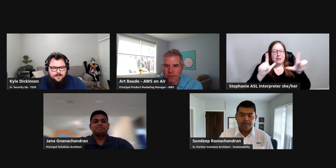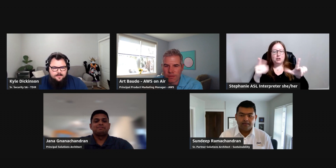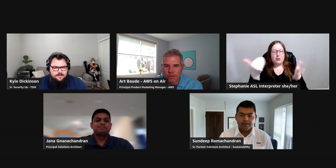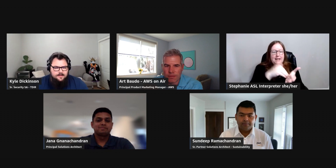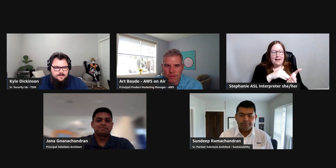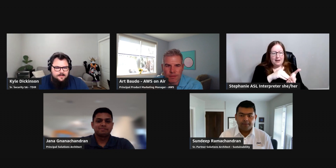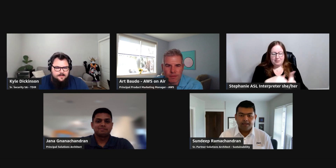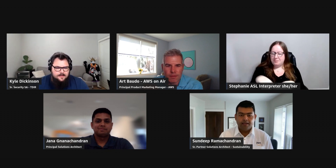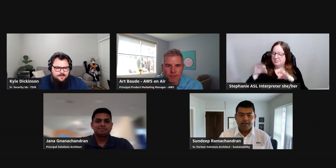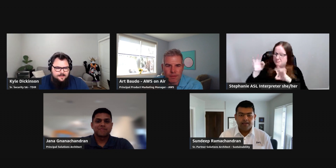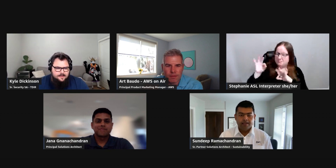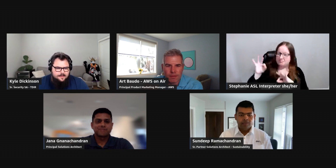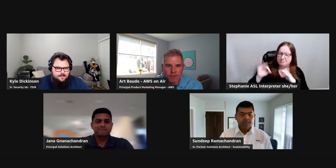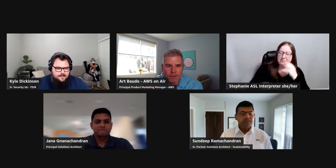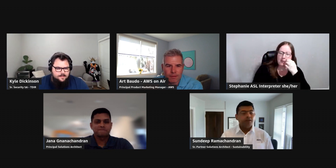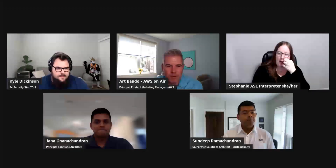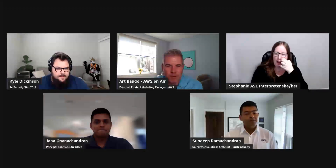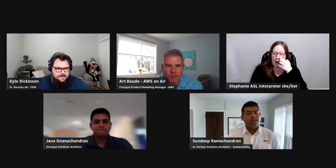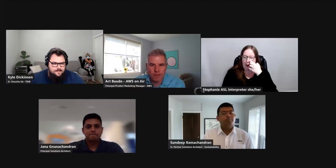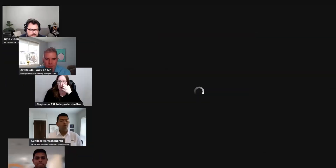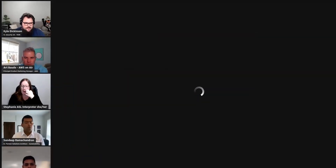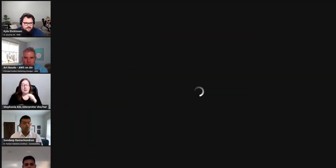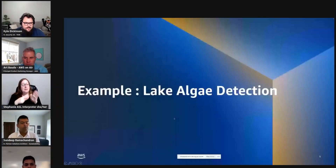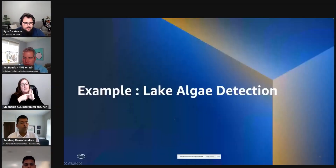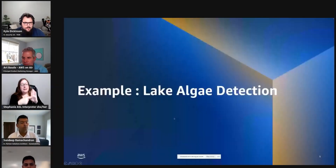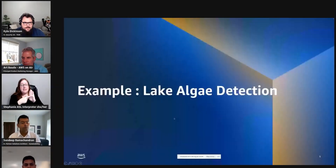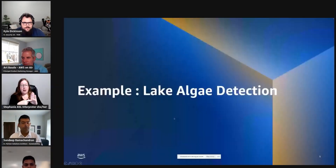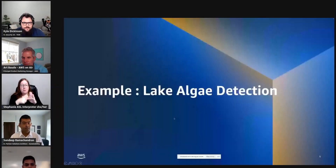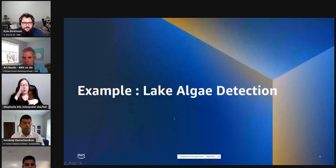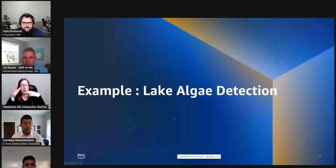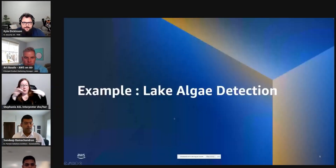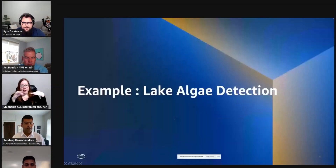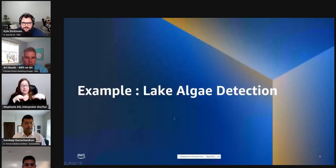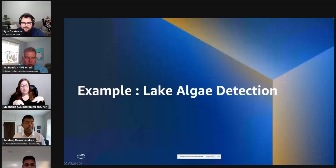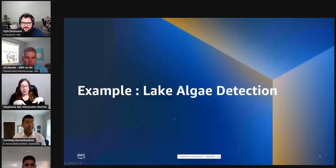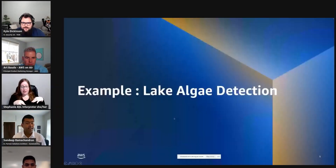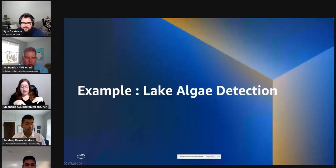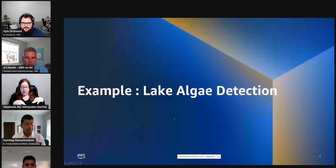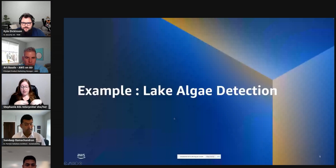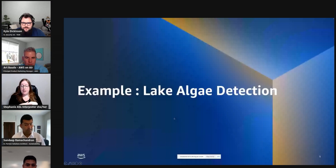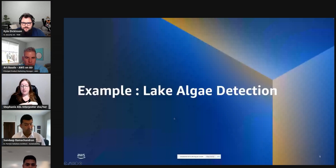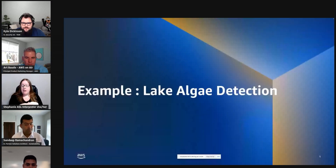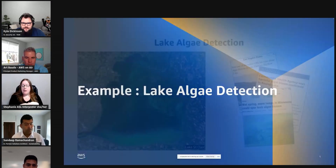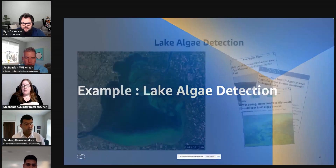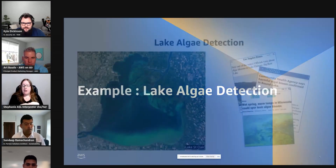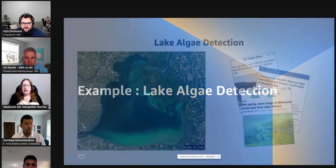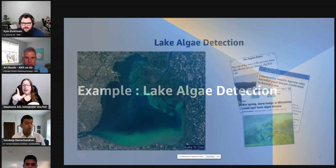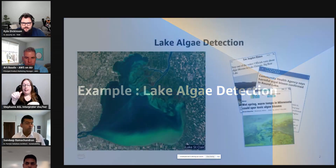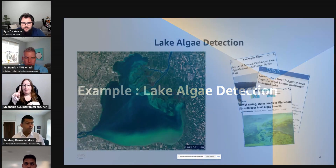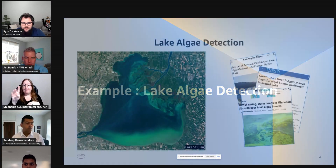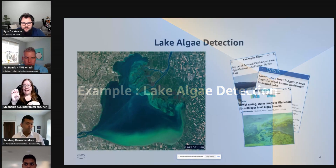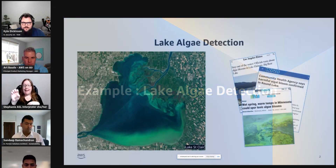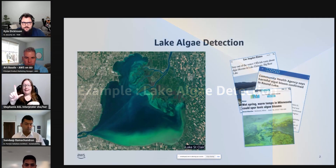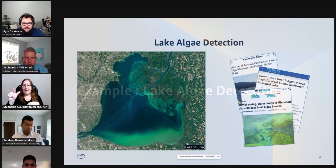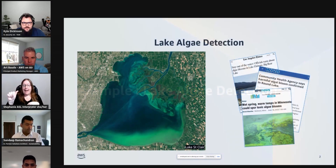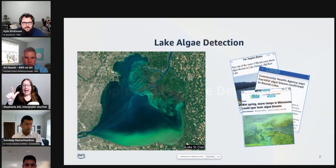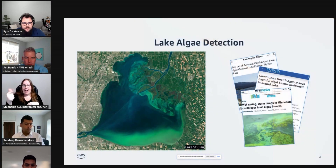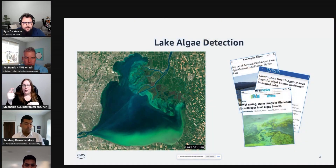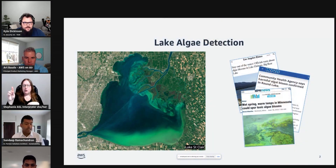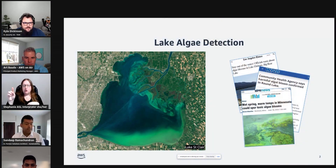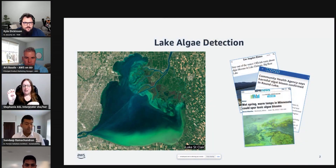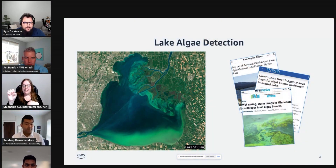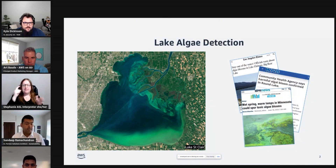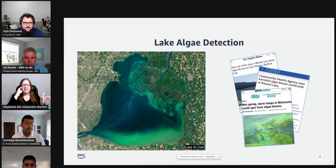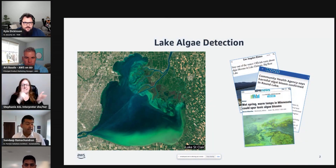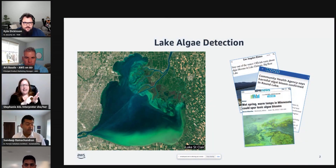Sounds good. And so the example today I'm going to walk you through is lake algae detection. So what this is like, this